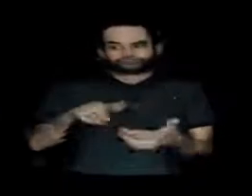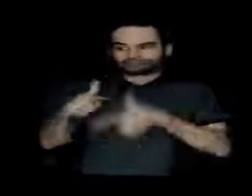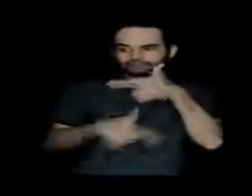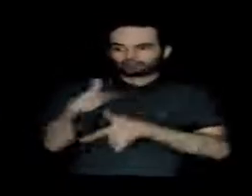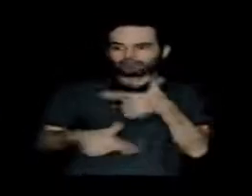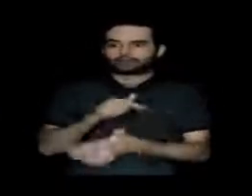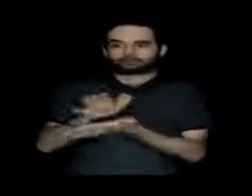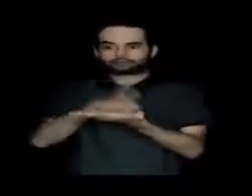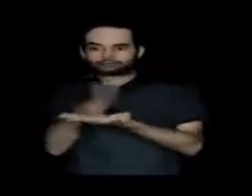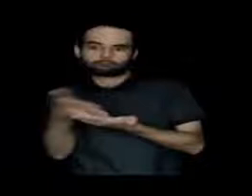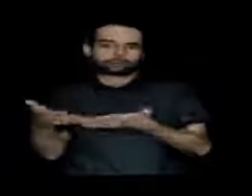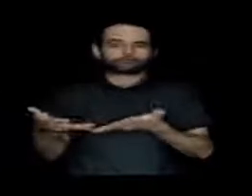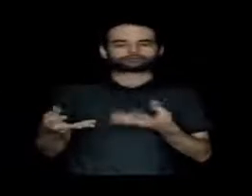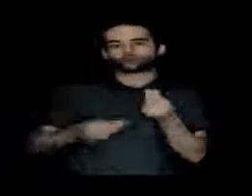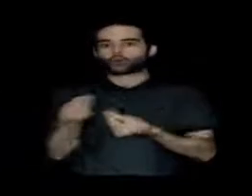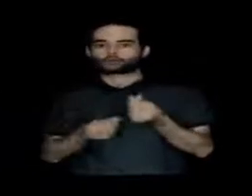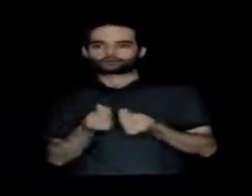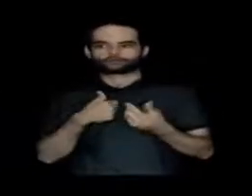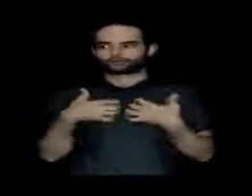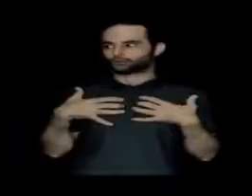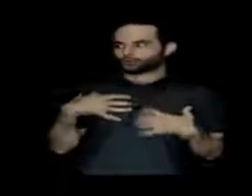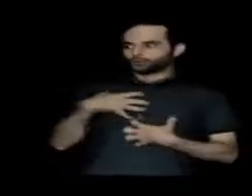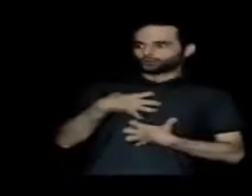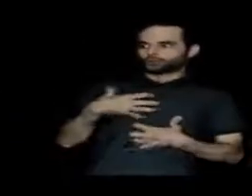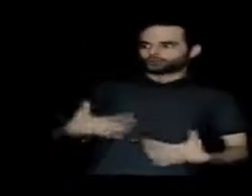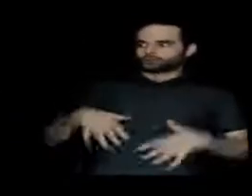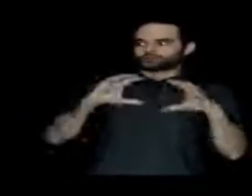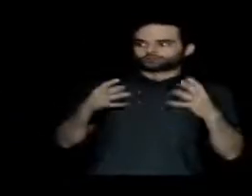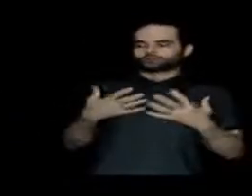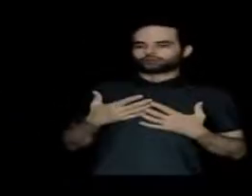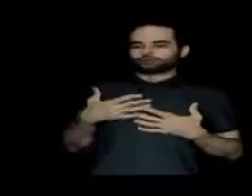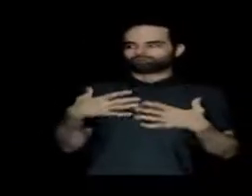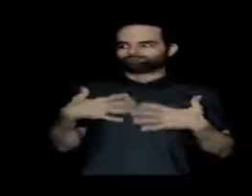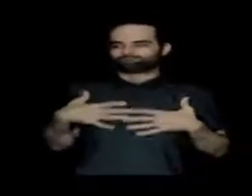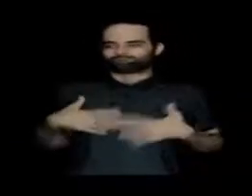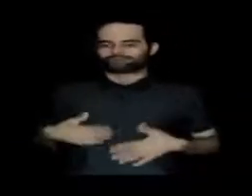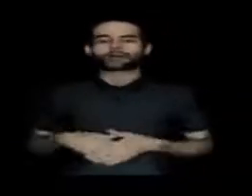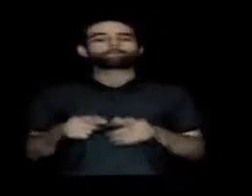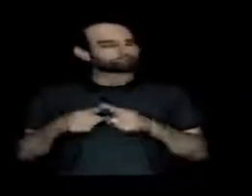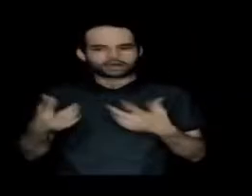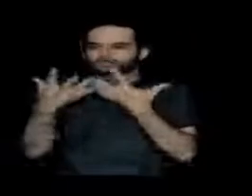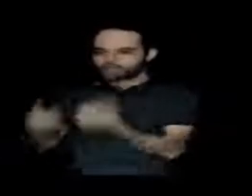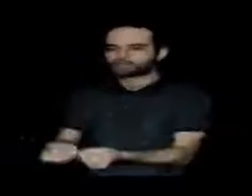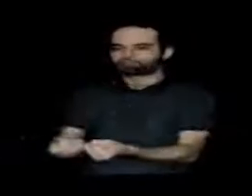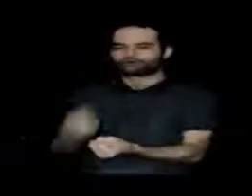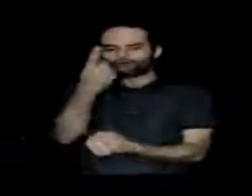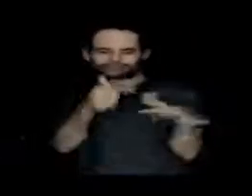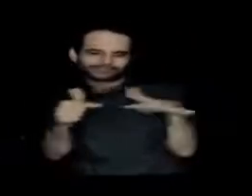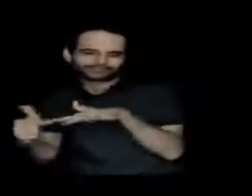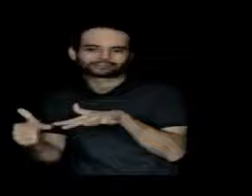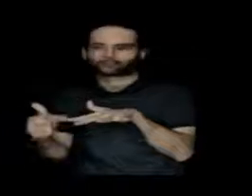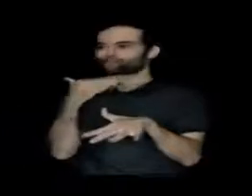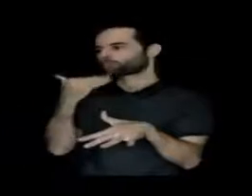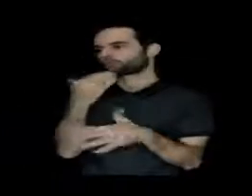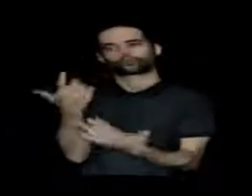as the class is collective, so we had the help of the interpreters. her mother made me an offer.